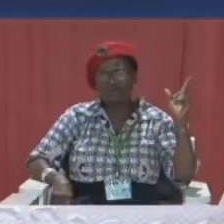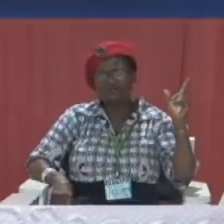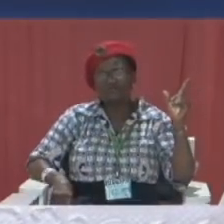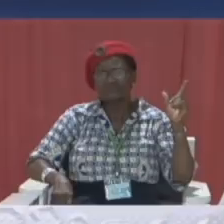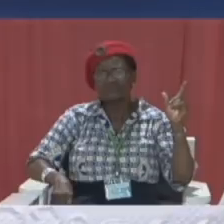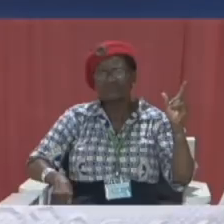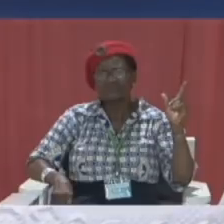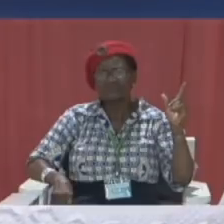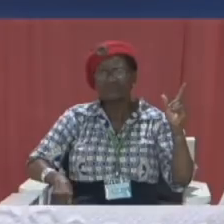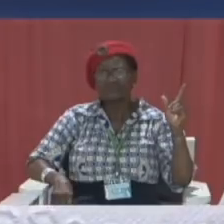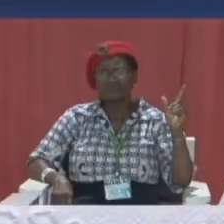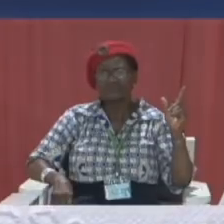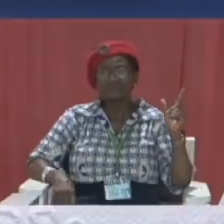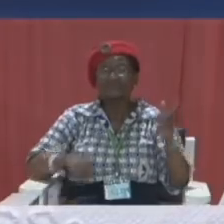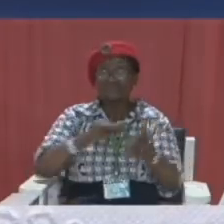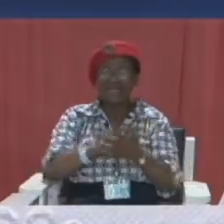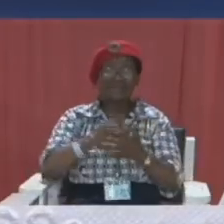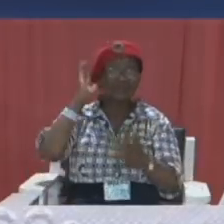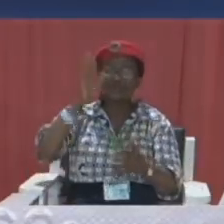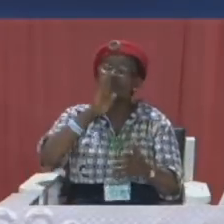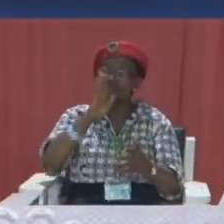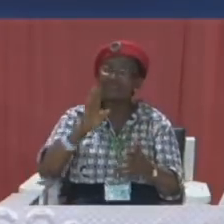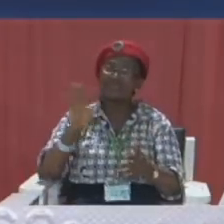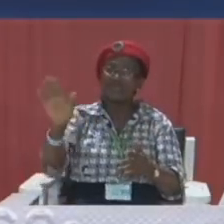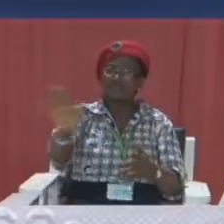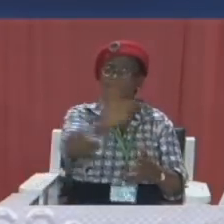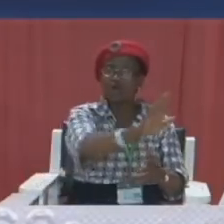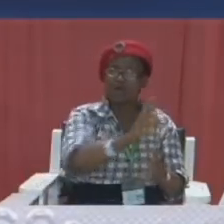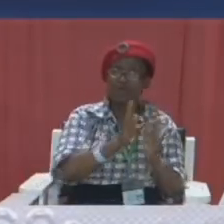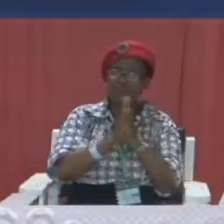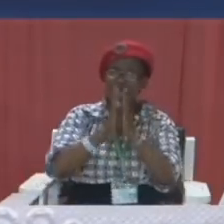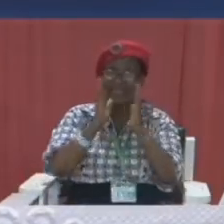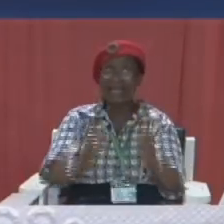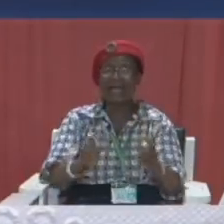That will be your prayer point number one.